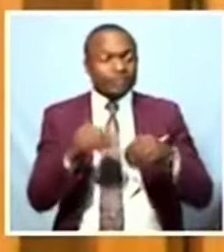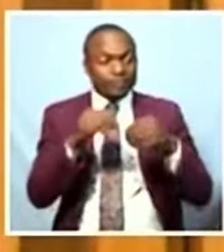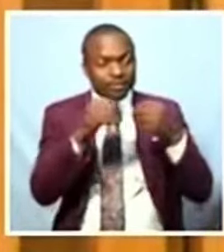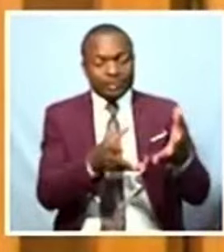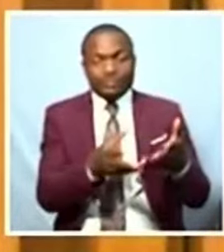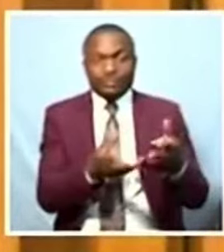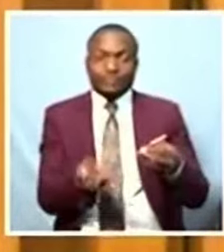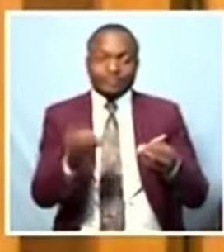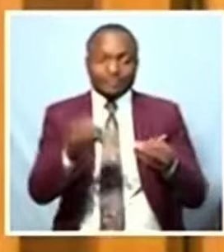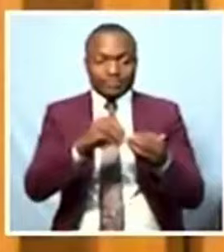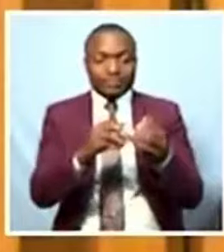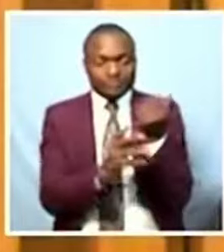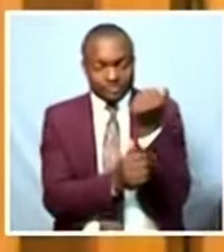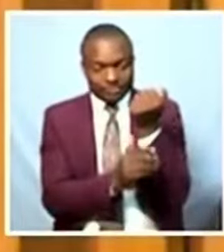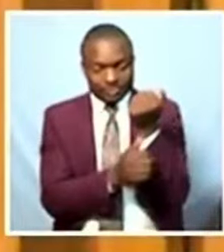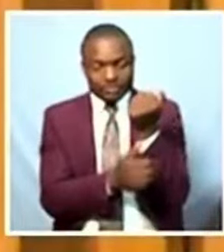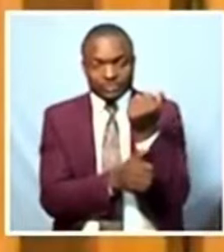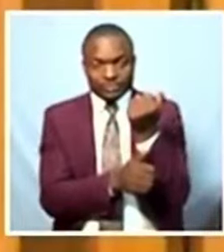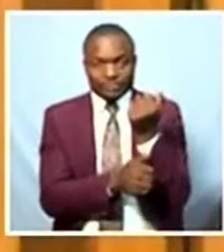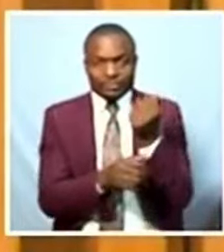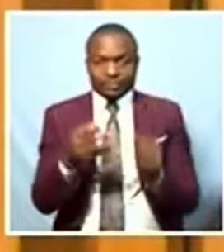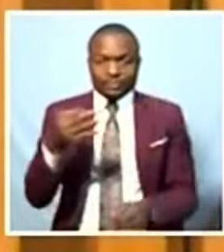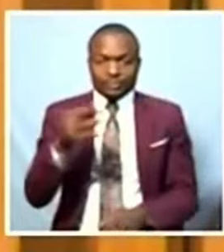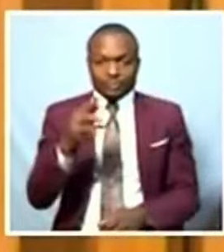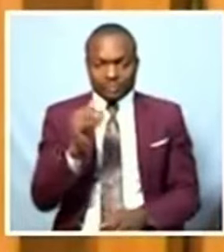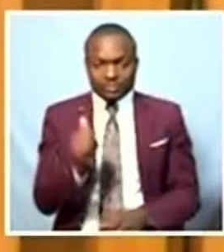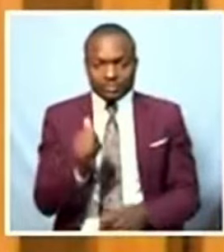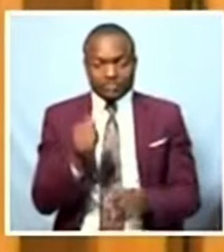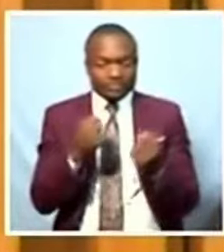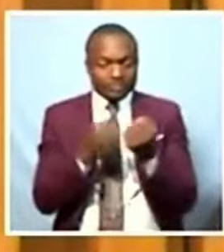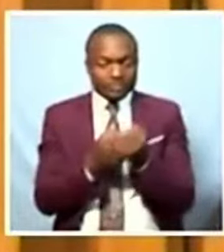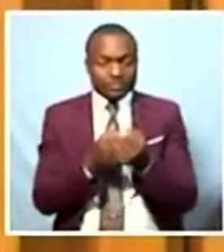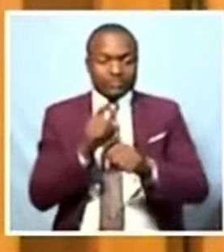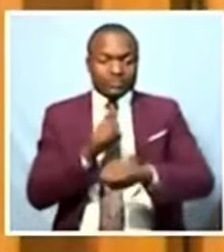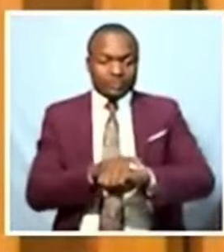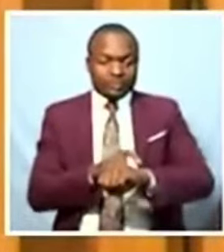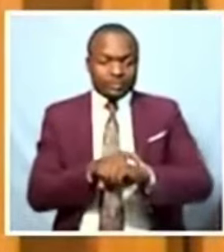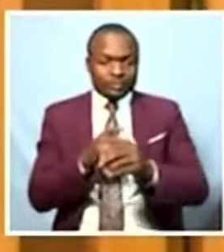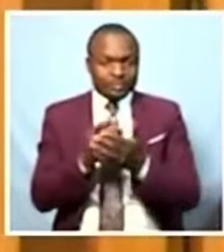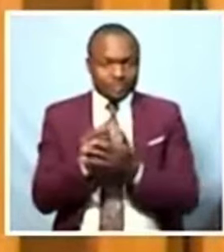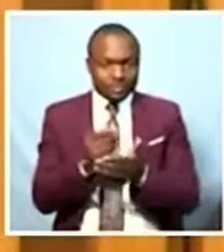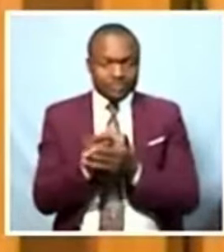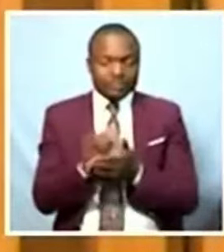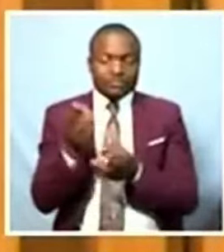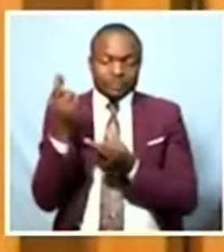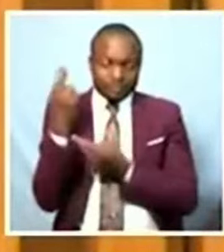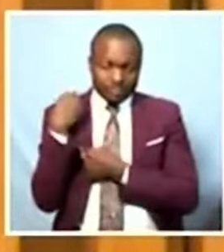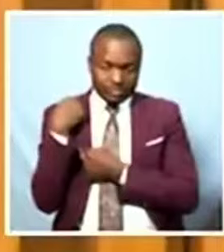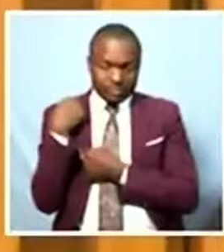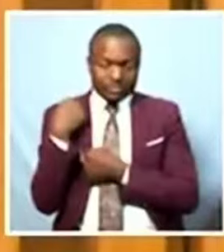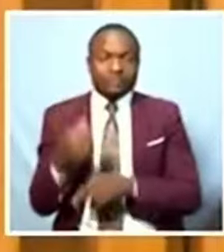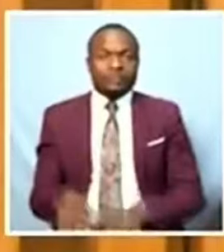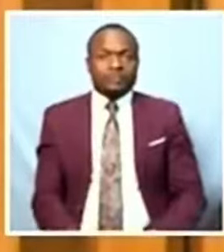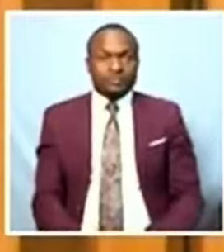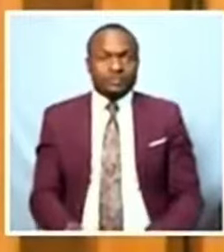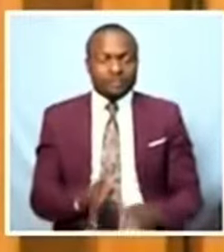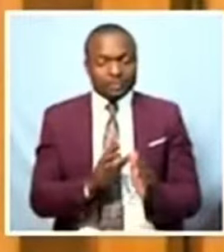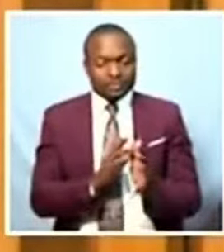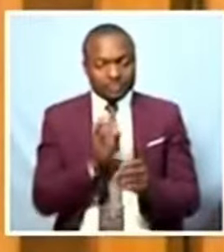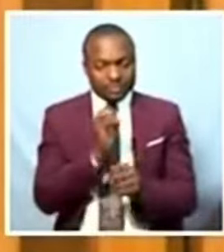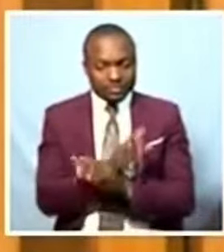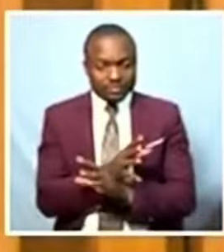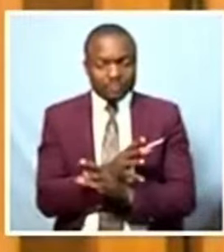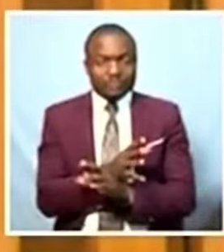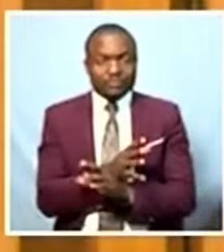surplus currently held by the FRA to support timely financial obligations and preparedness for